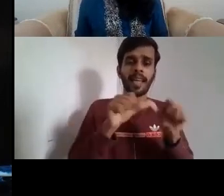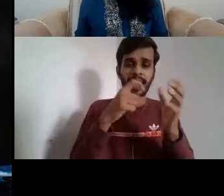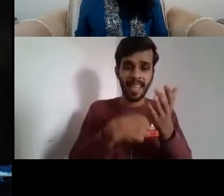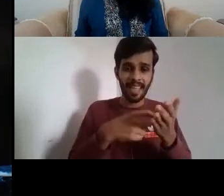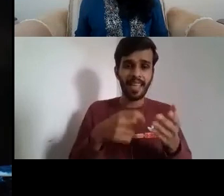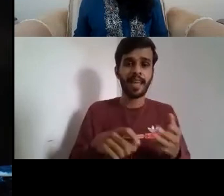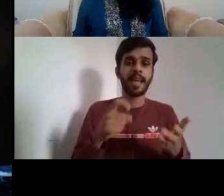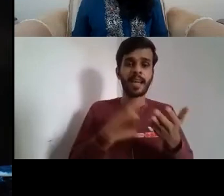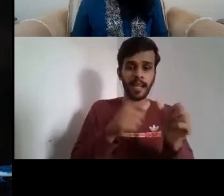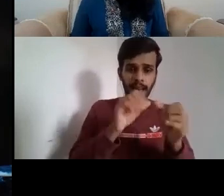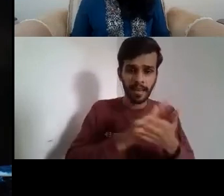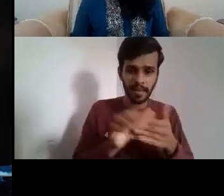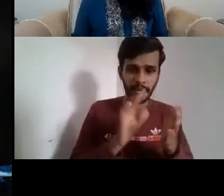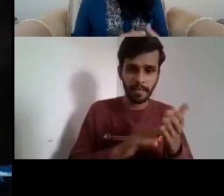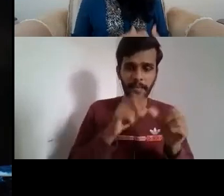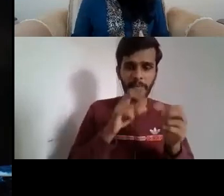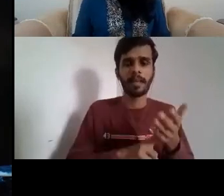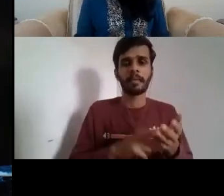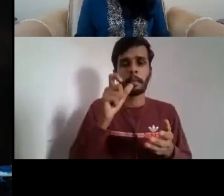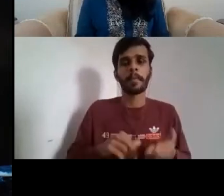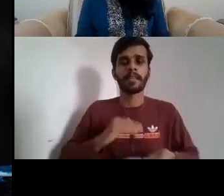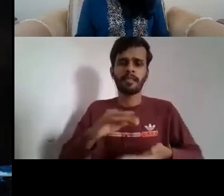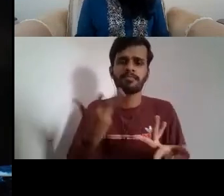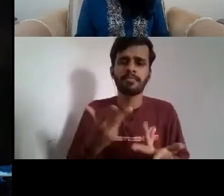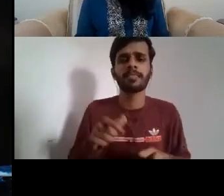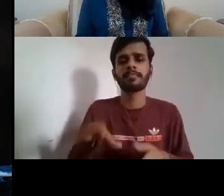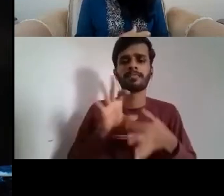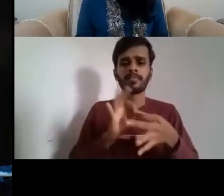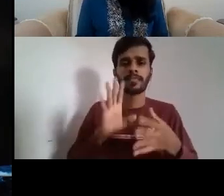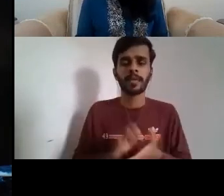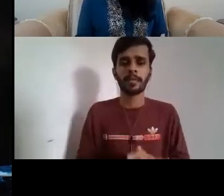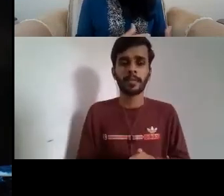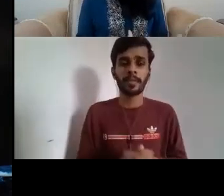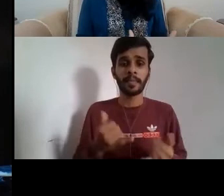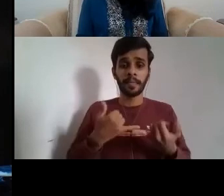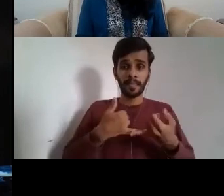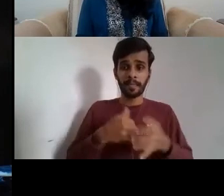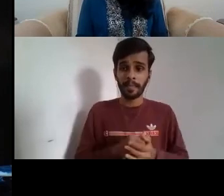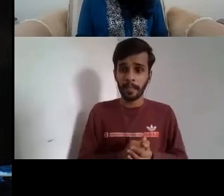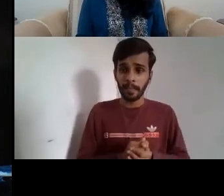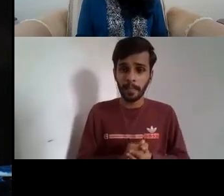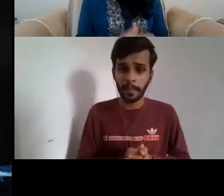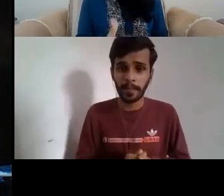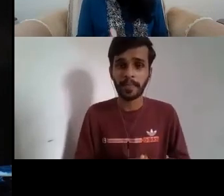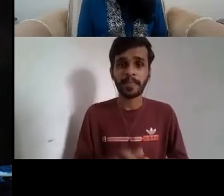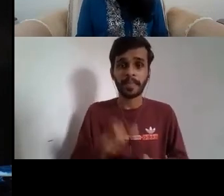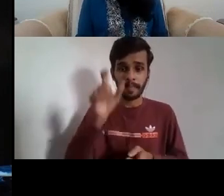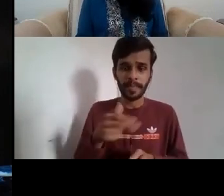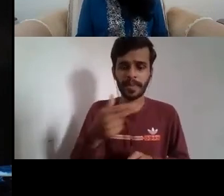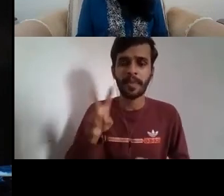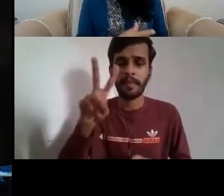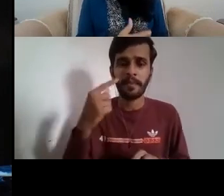Indian percussion has become a global phenomenon with stalwarts like Virku Vinayak Ram, Zakir